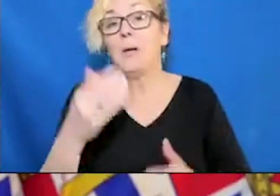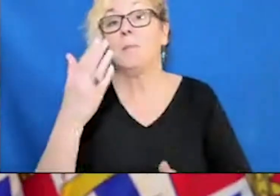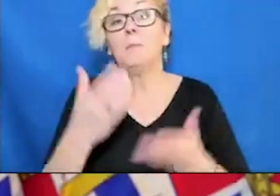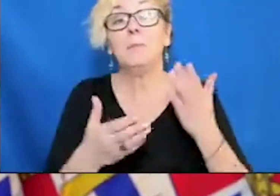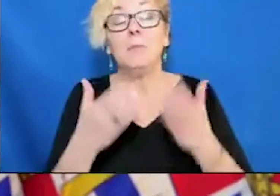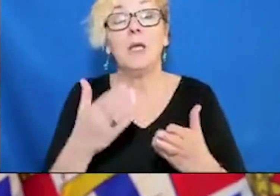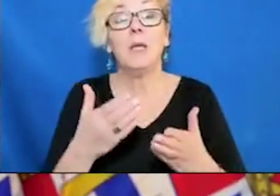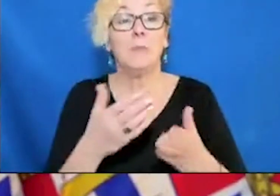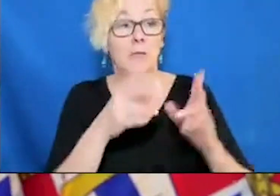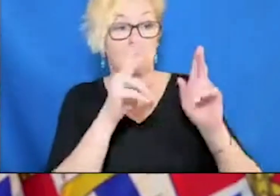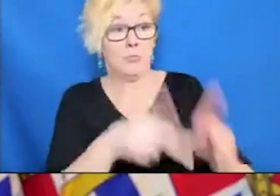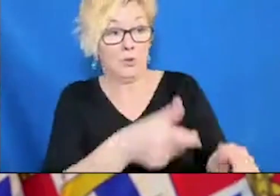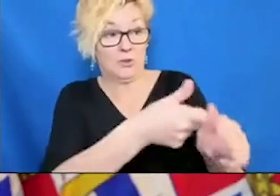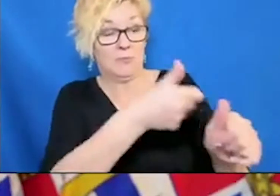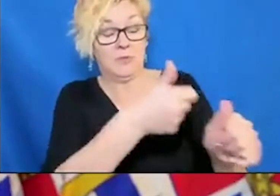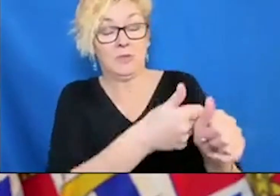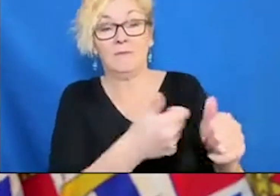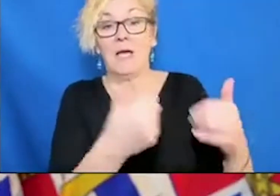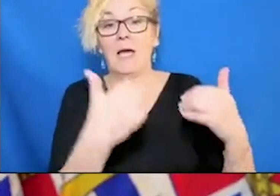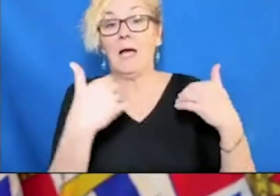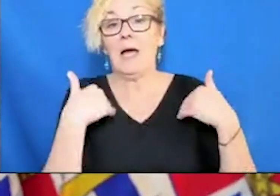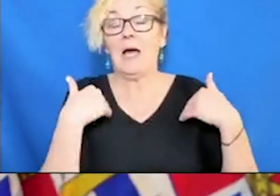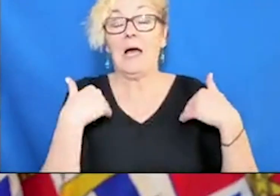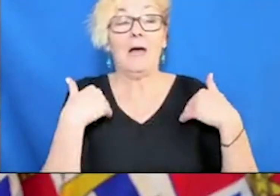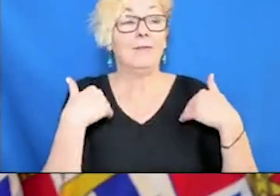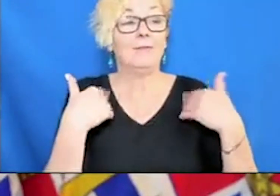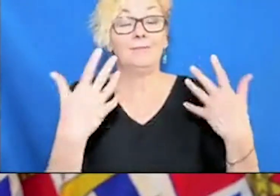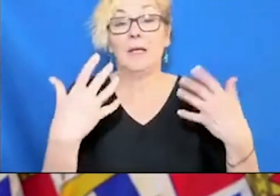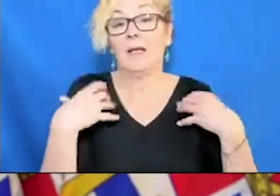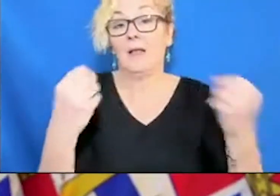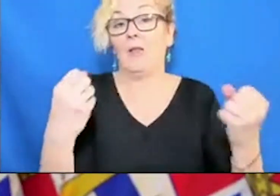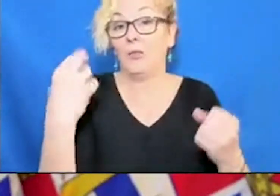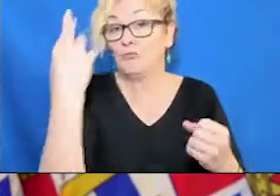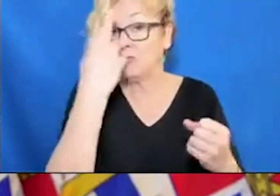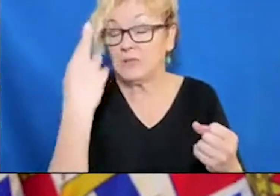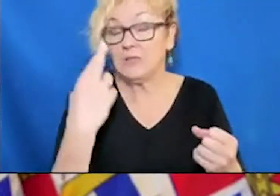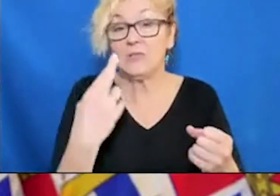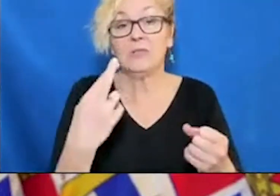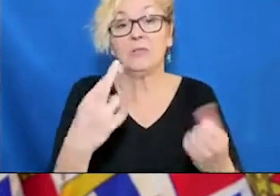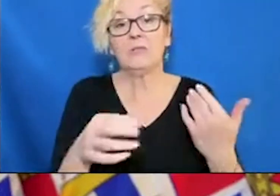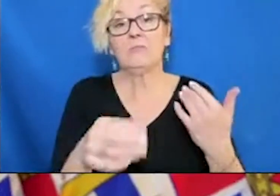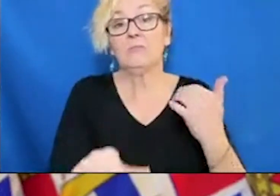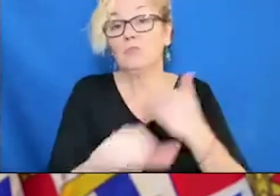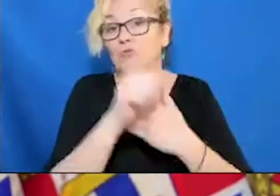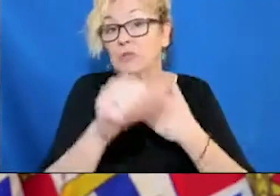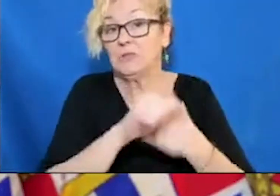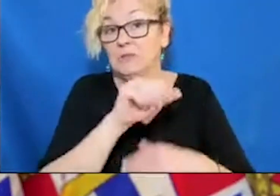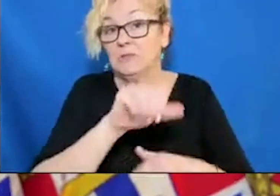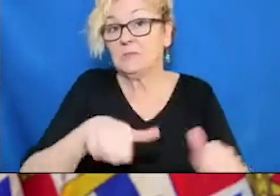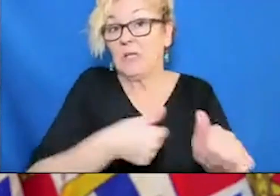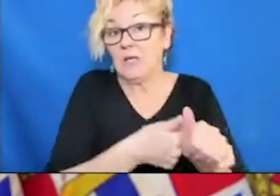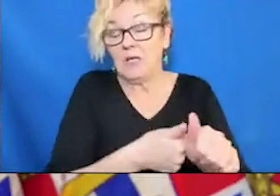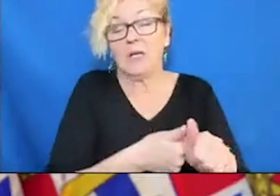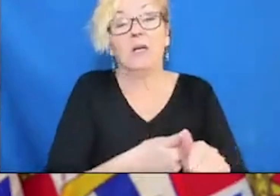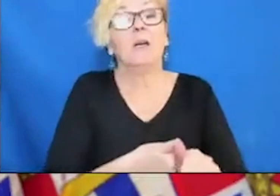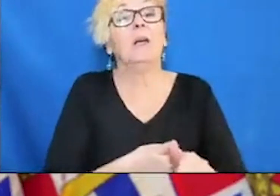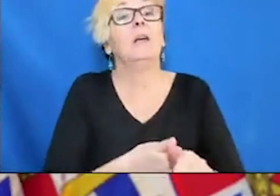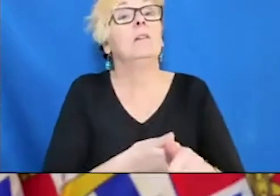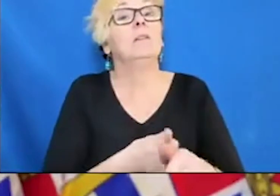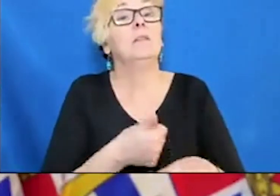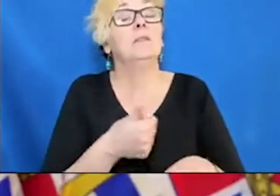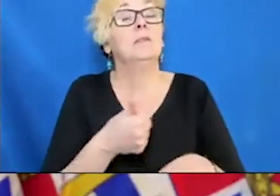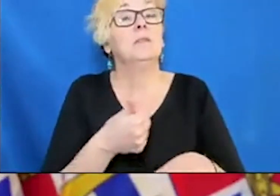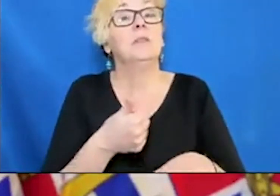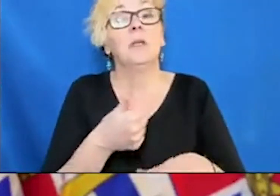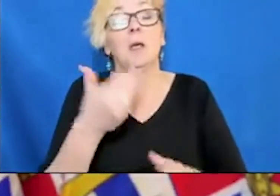extremely vulnerable, and how we've been reaching out to some of those categories as well. And the vast majority of people are doing what we've